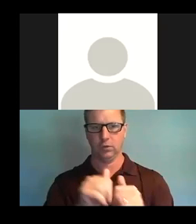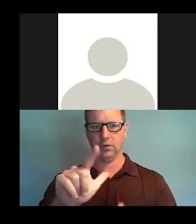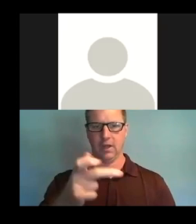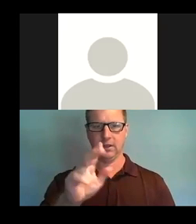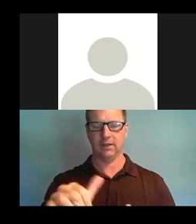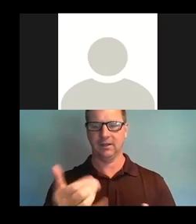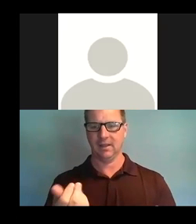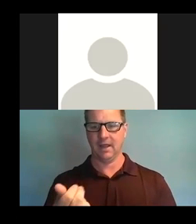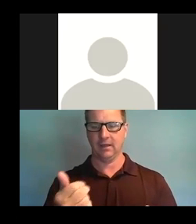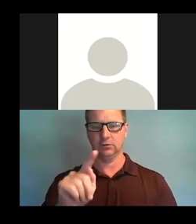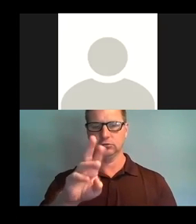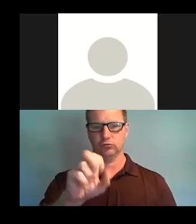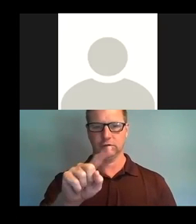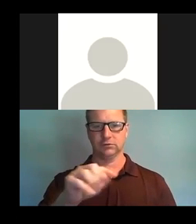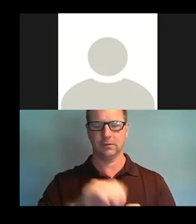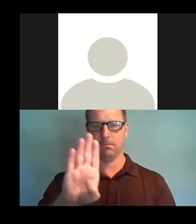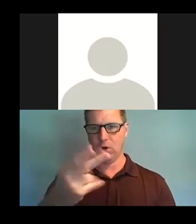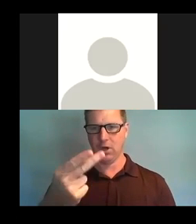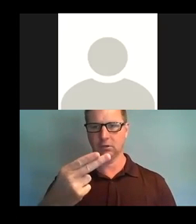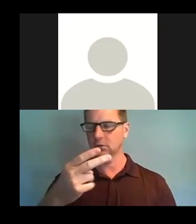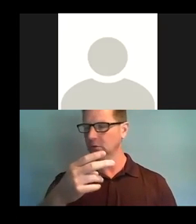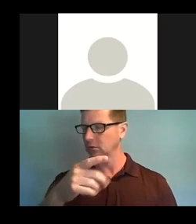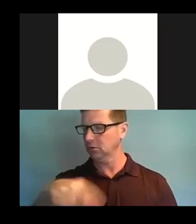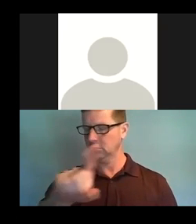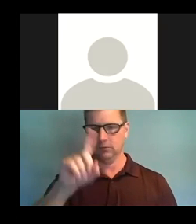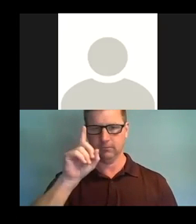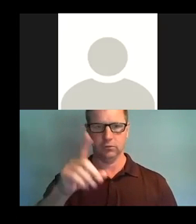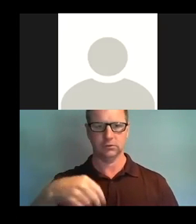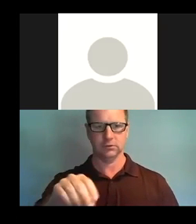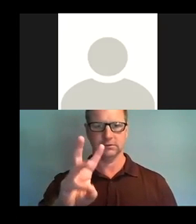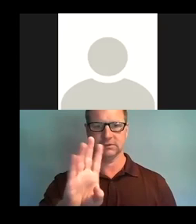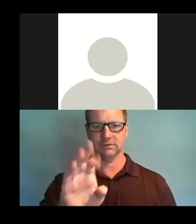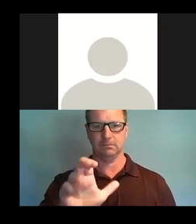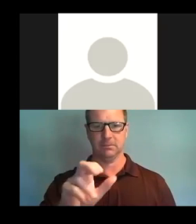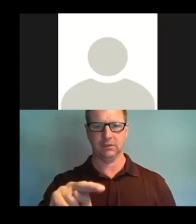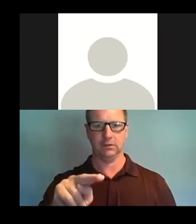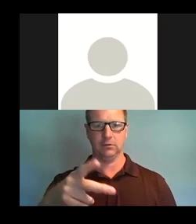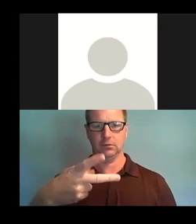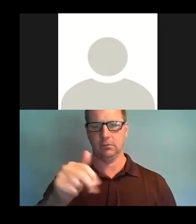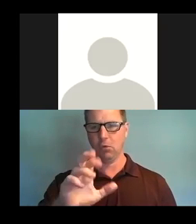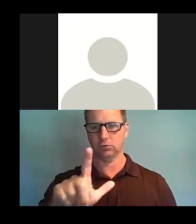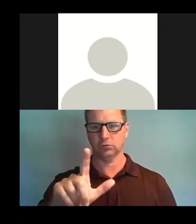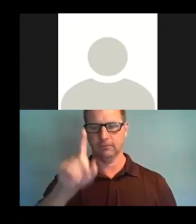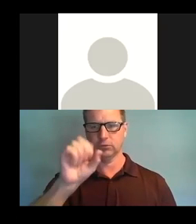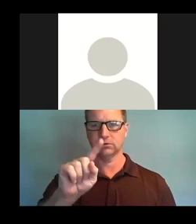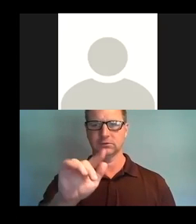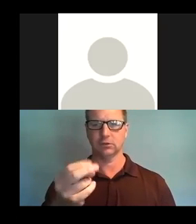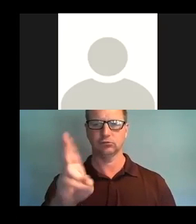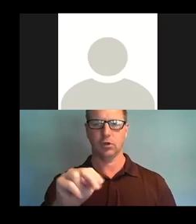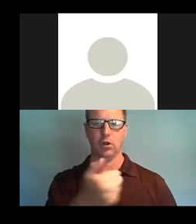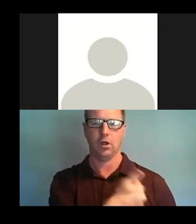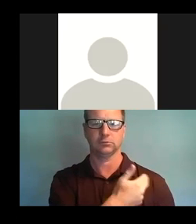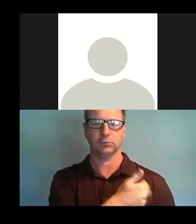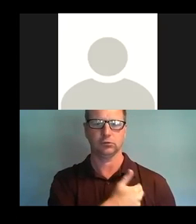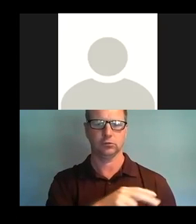Land Trust in the Brighton Heights neighborhood of Pittsburgh for the sale of 6 vacant parcels, formerly home to the St. John's Hospital,